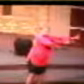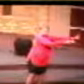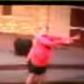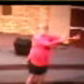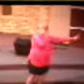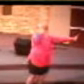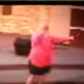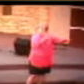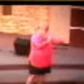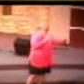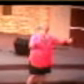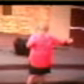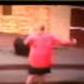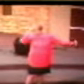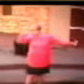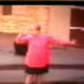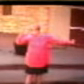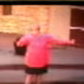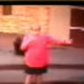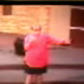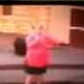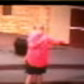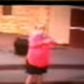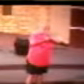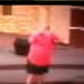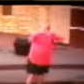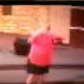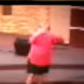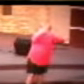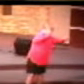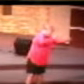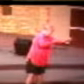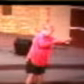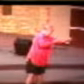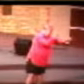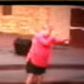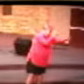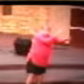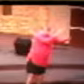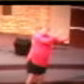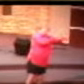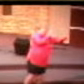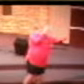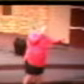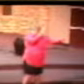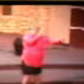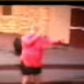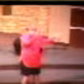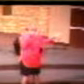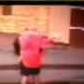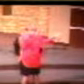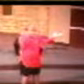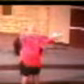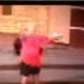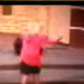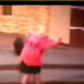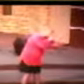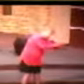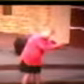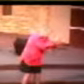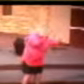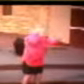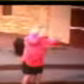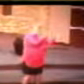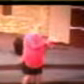gift and shames his father. And yet the father does what? The father can't help it. The father stands